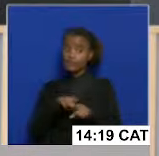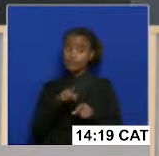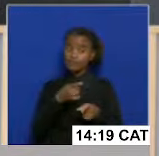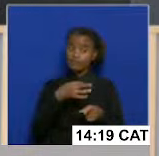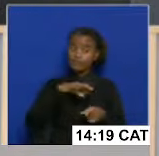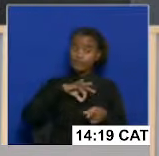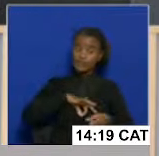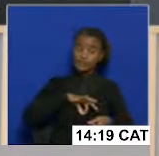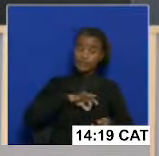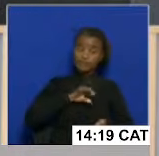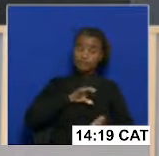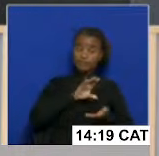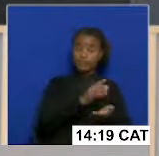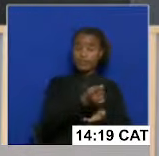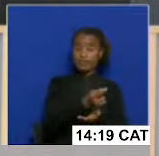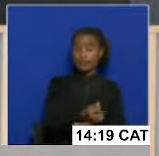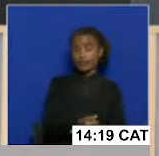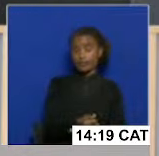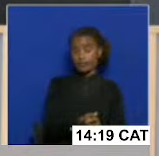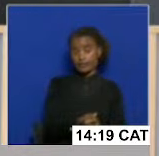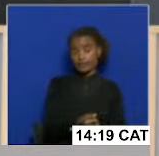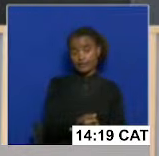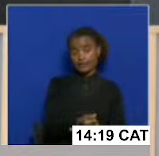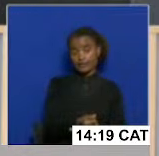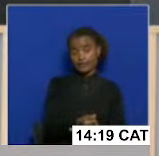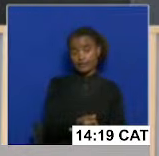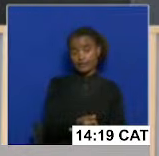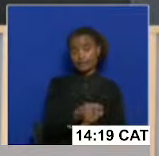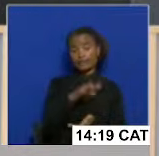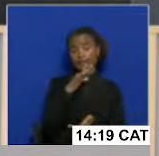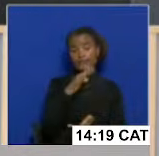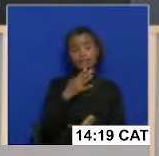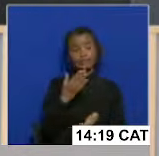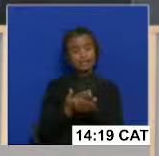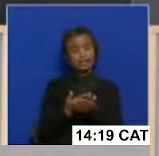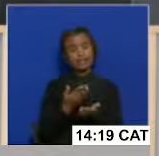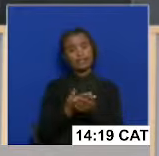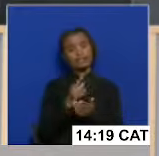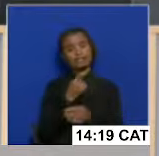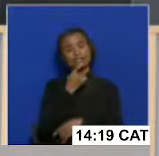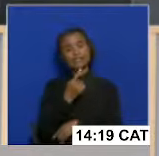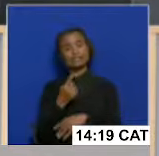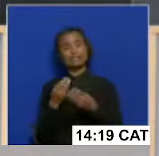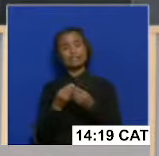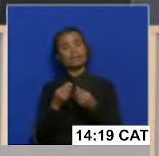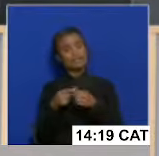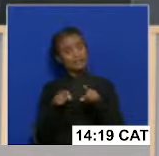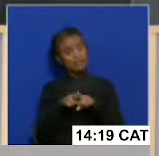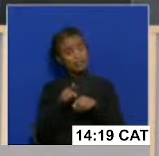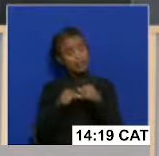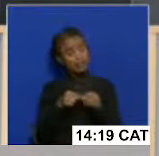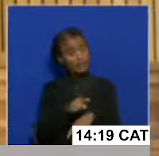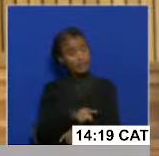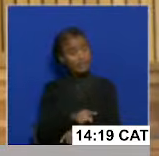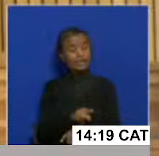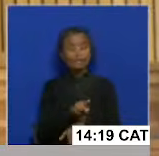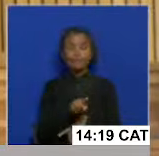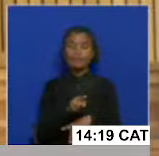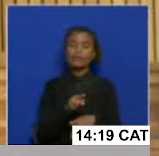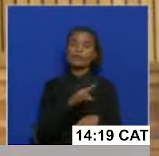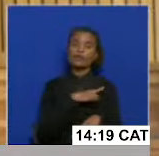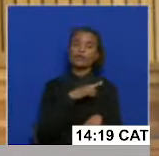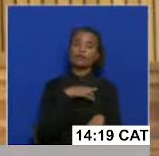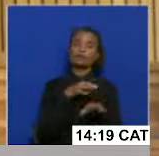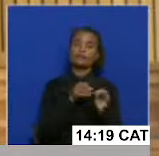her. I'll also say this about her. So rather, she mustn't mention me, because if she mentions